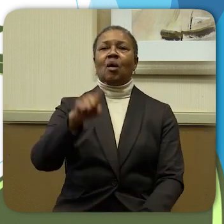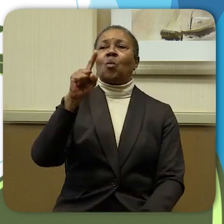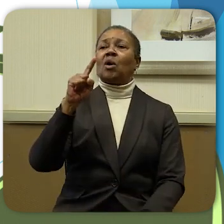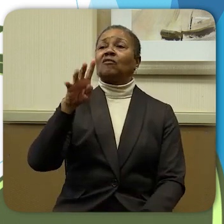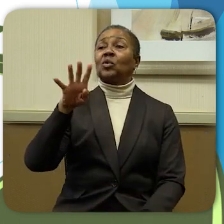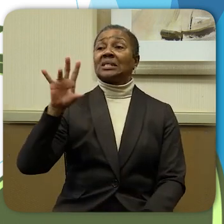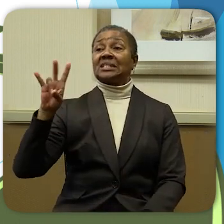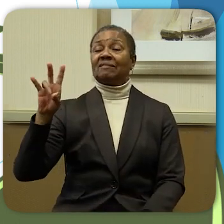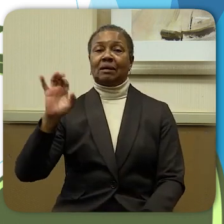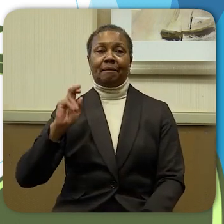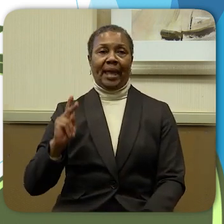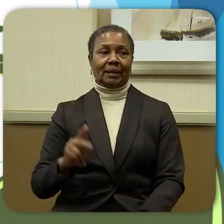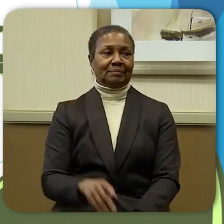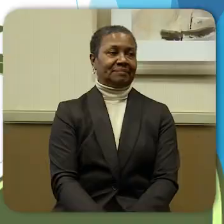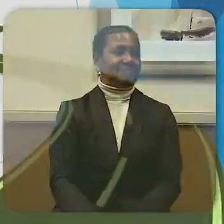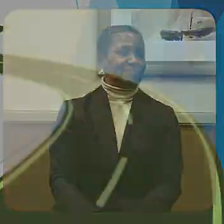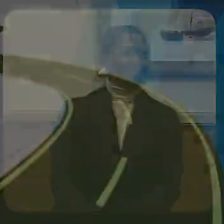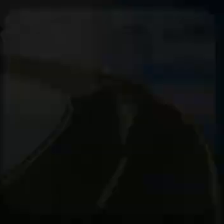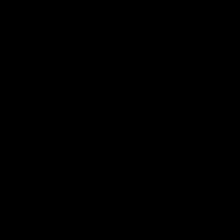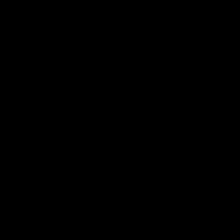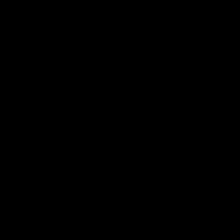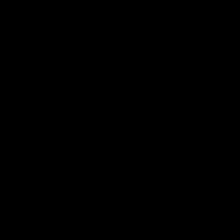1:47.